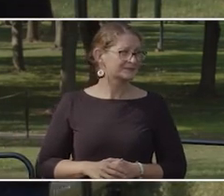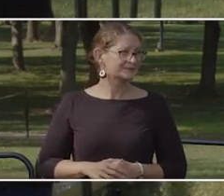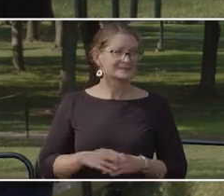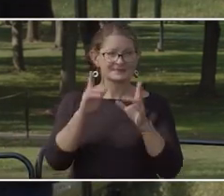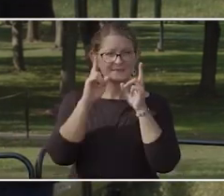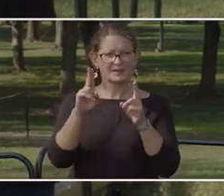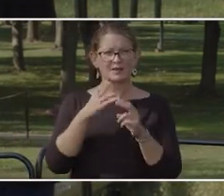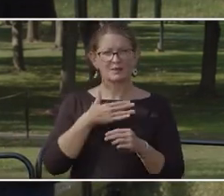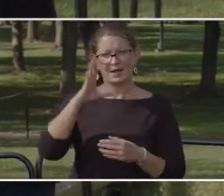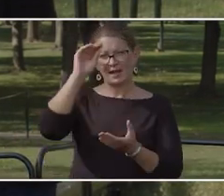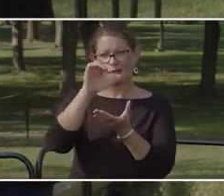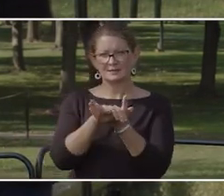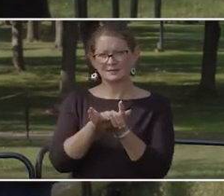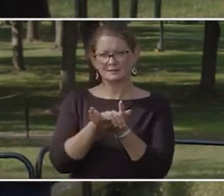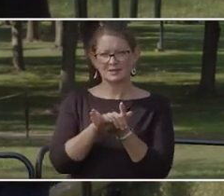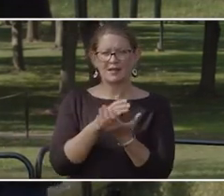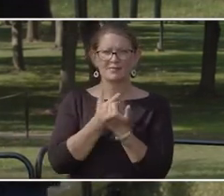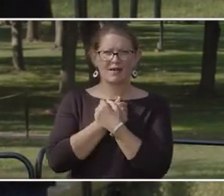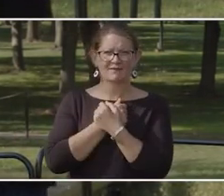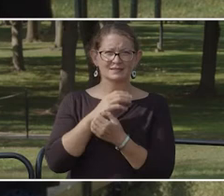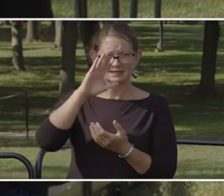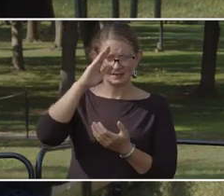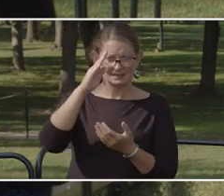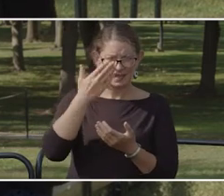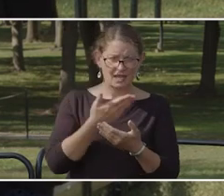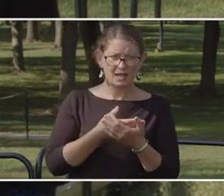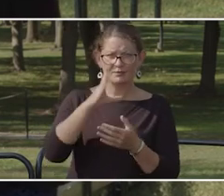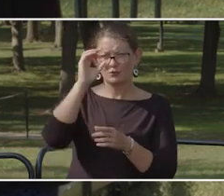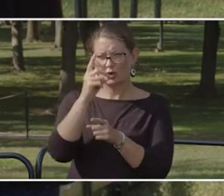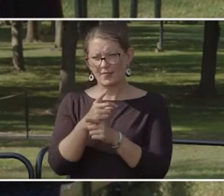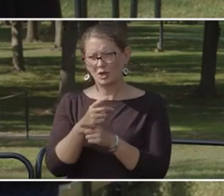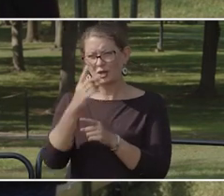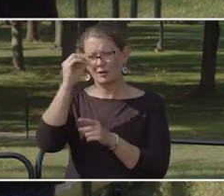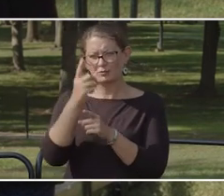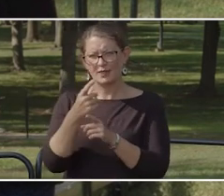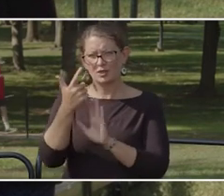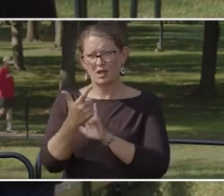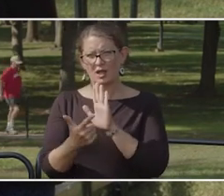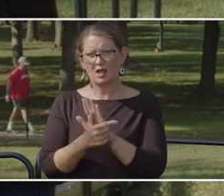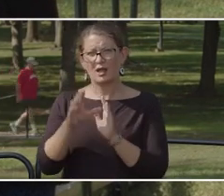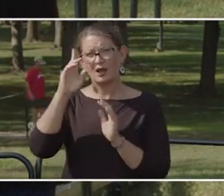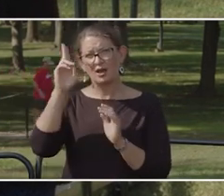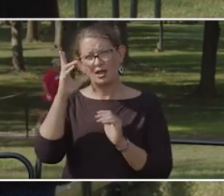In honor of my husband, a loving son, brother, brother-in-law, uncle, and